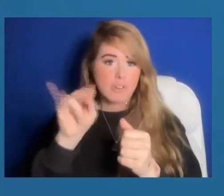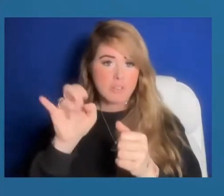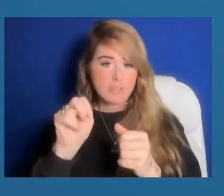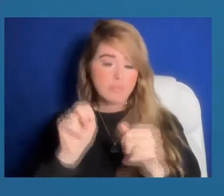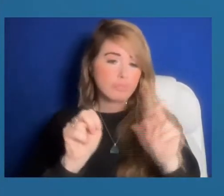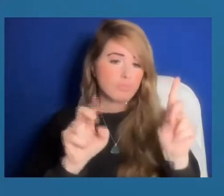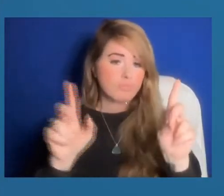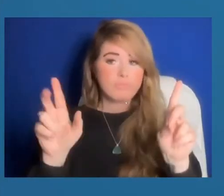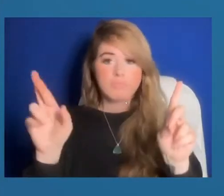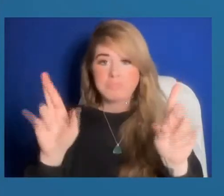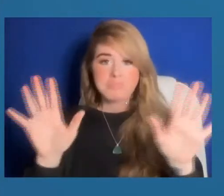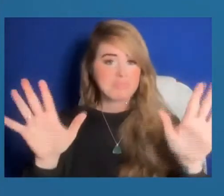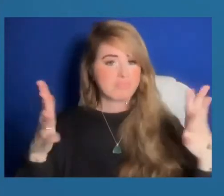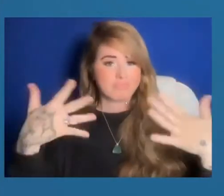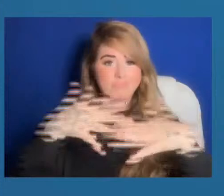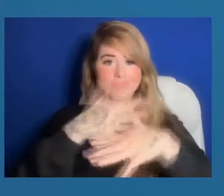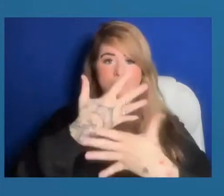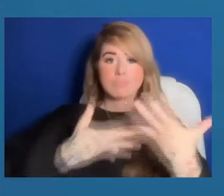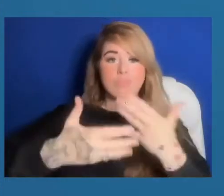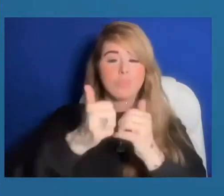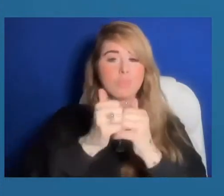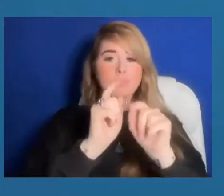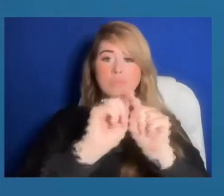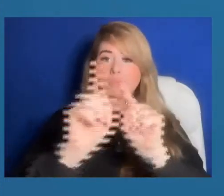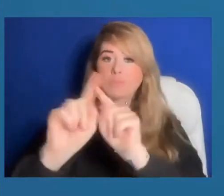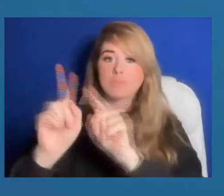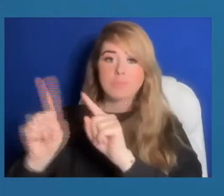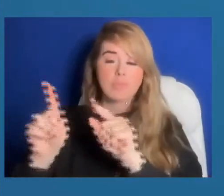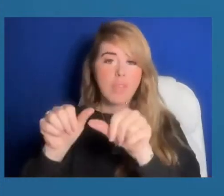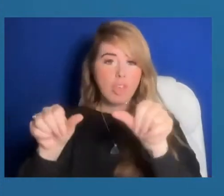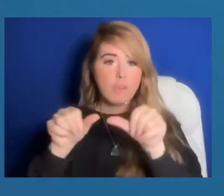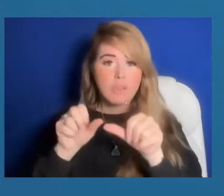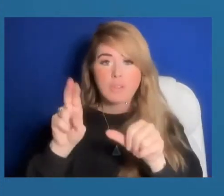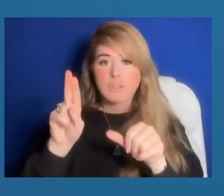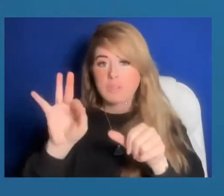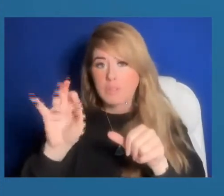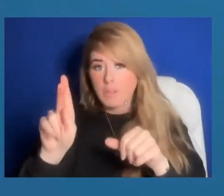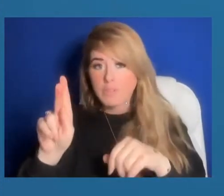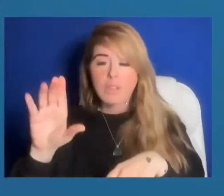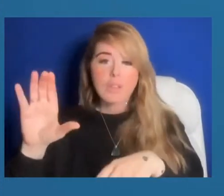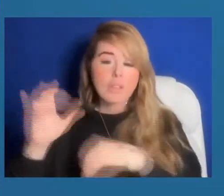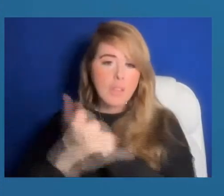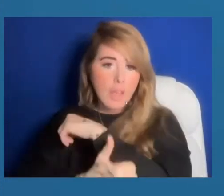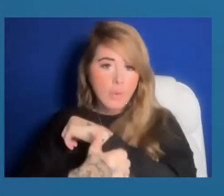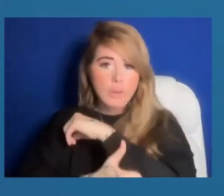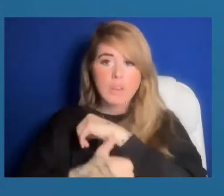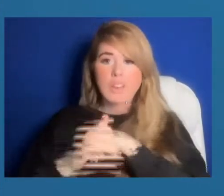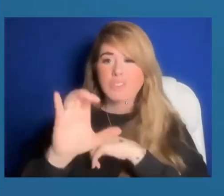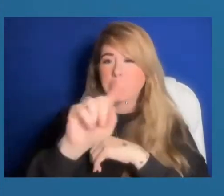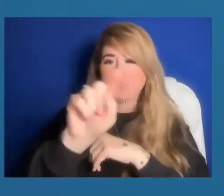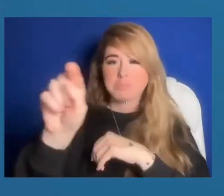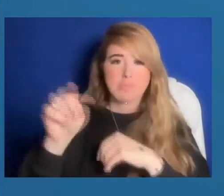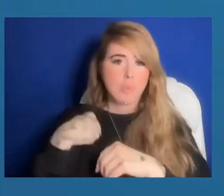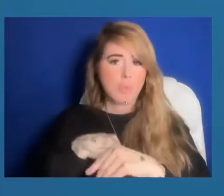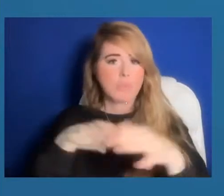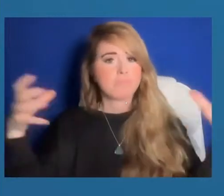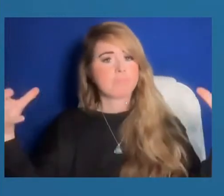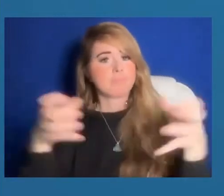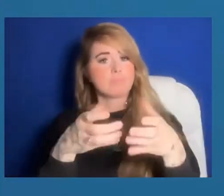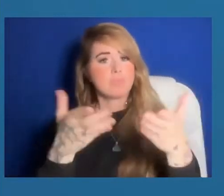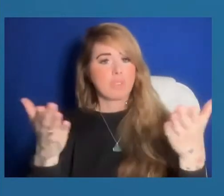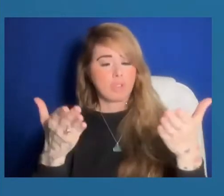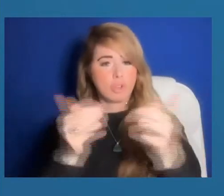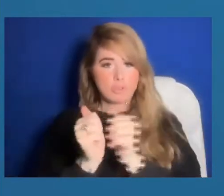attorneys everywhere from Suffolk County to Chautauqua County to join together and say